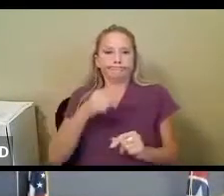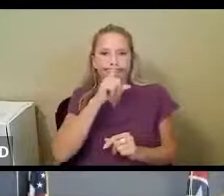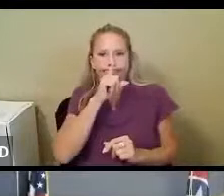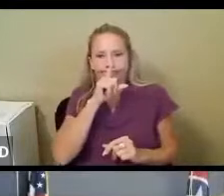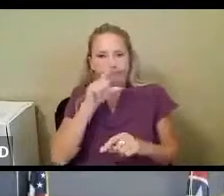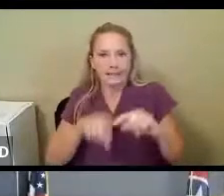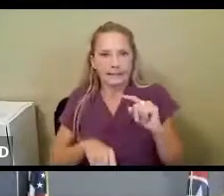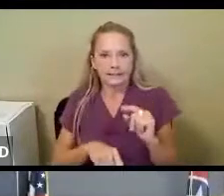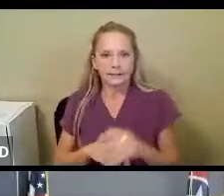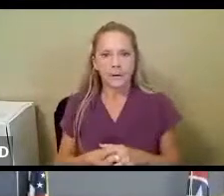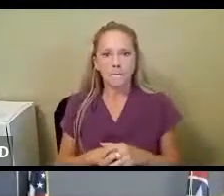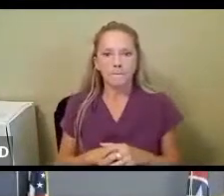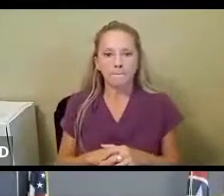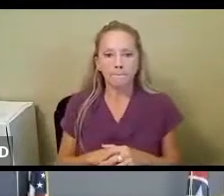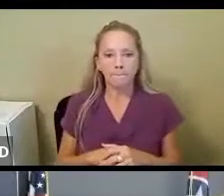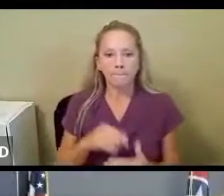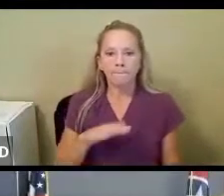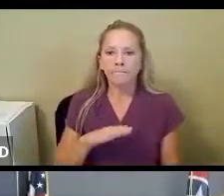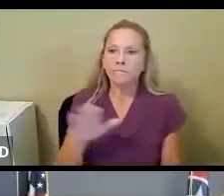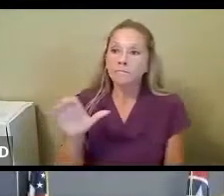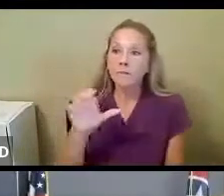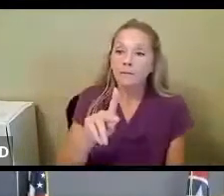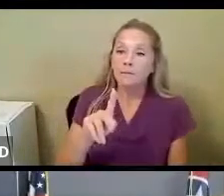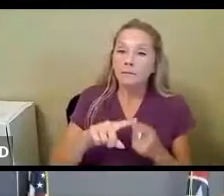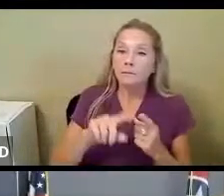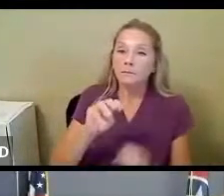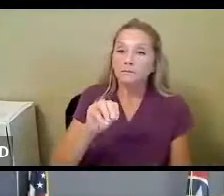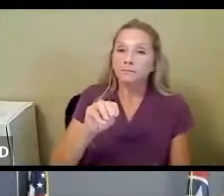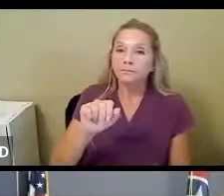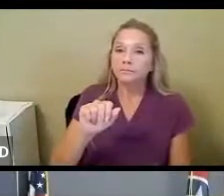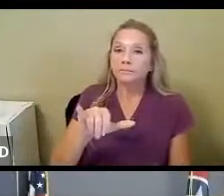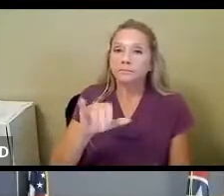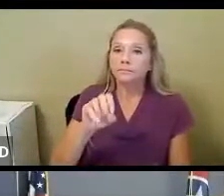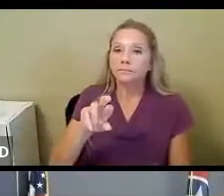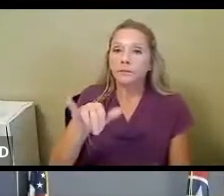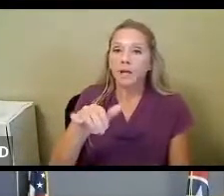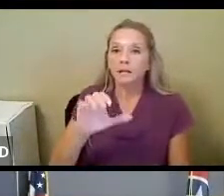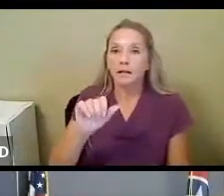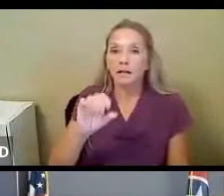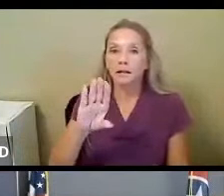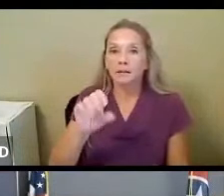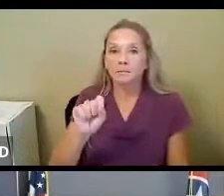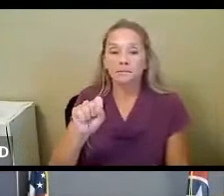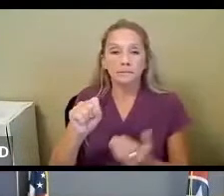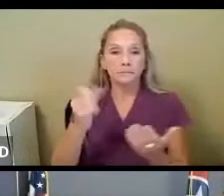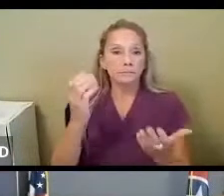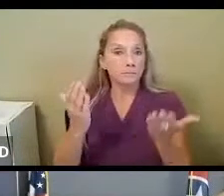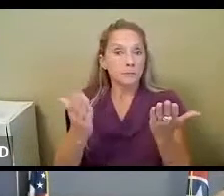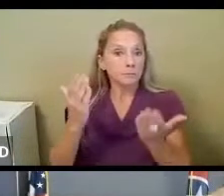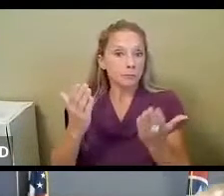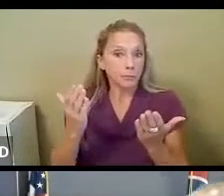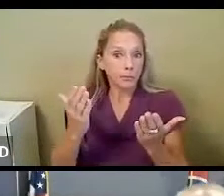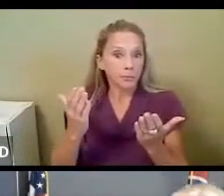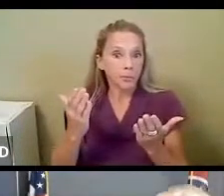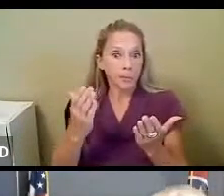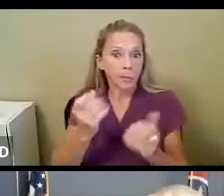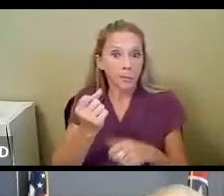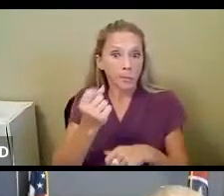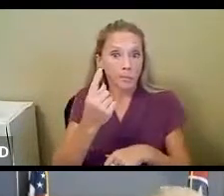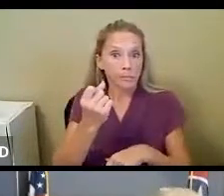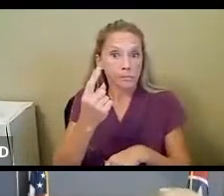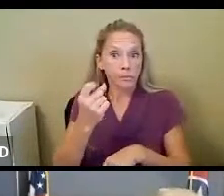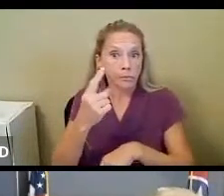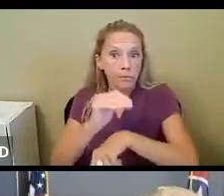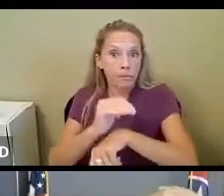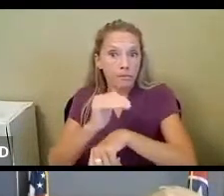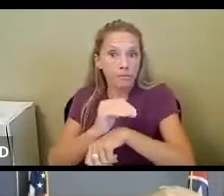I would say back to Mayor Jacobs' question about entertaining the possibility of 11 p.m. versus 10